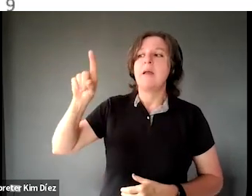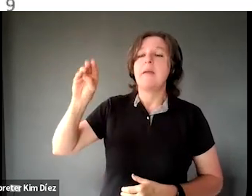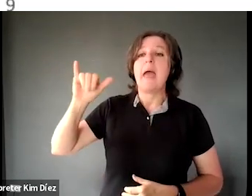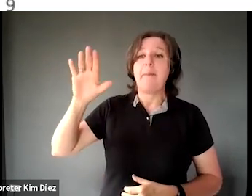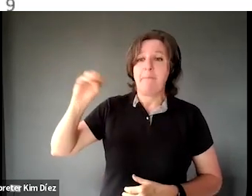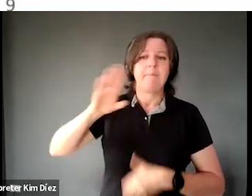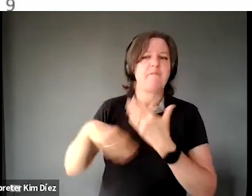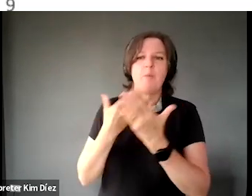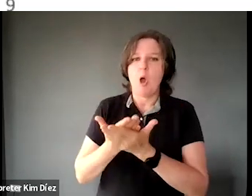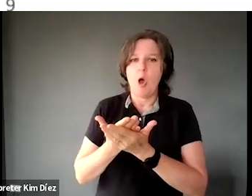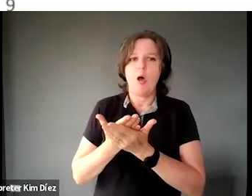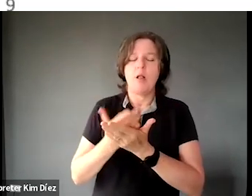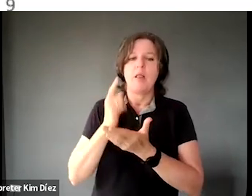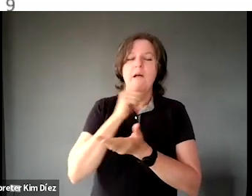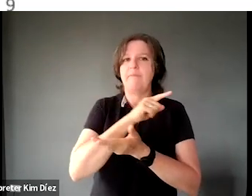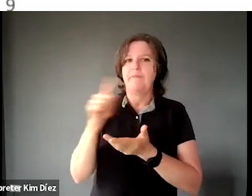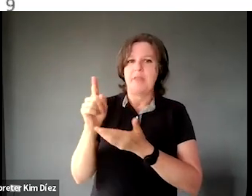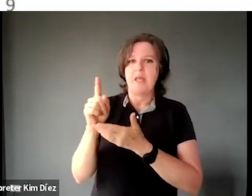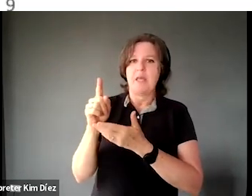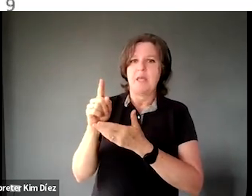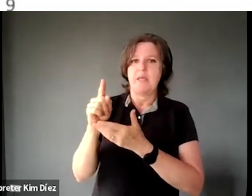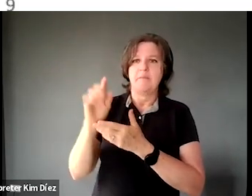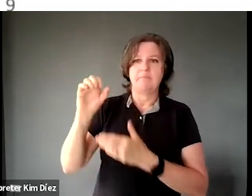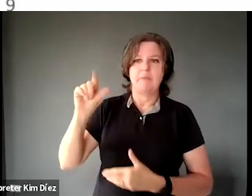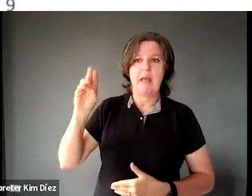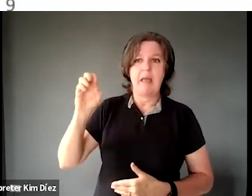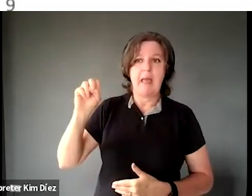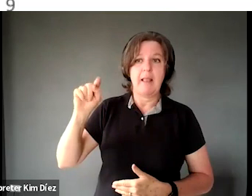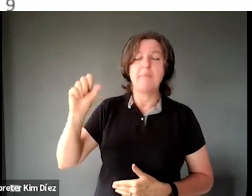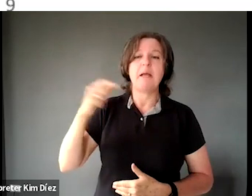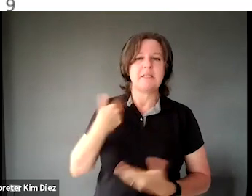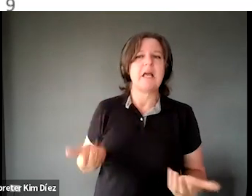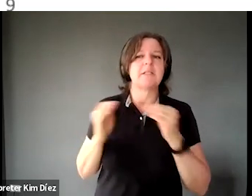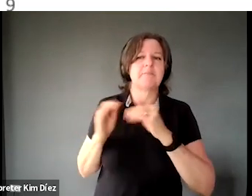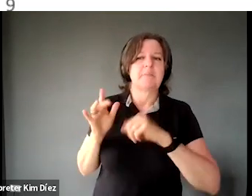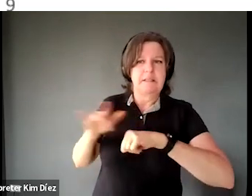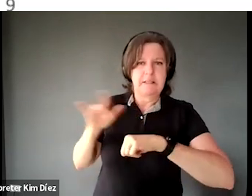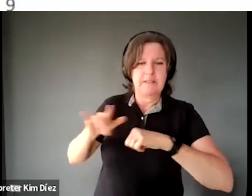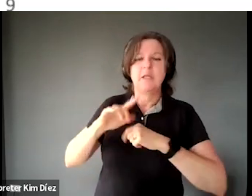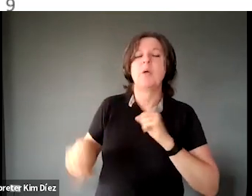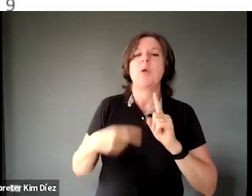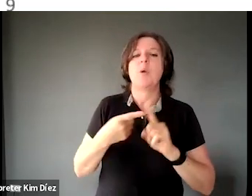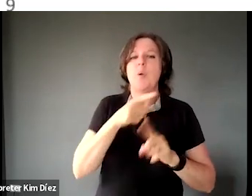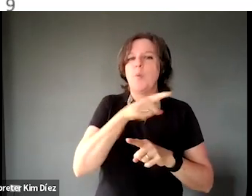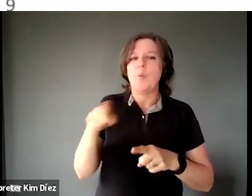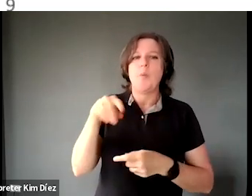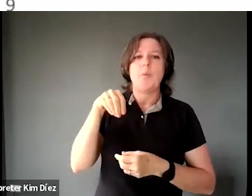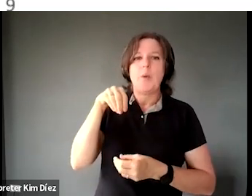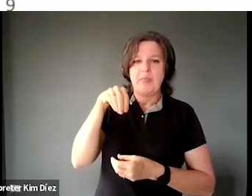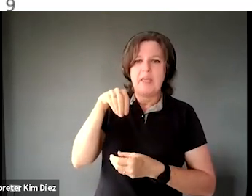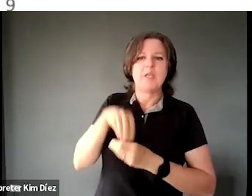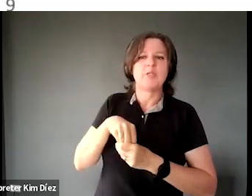application of lime and cadmium and all of the other heavy metals. They have a higher